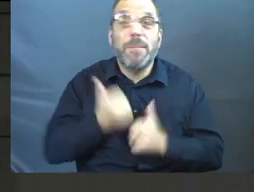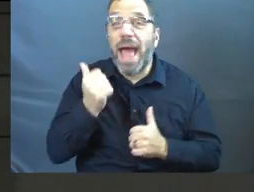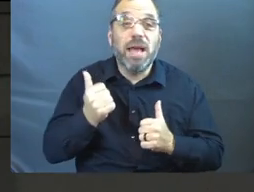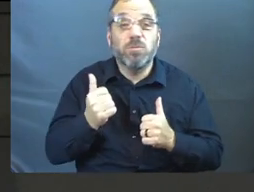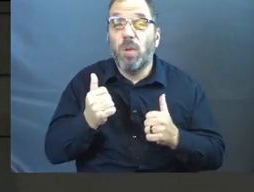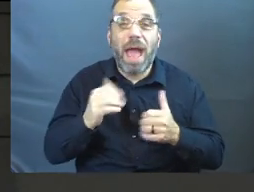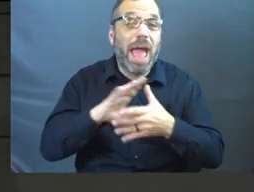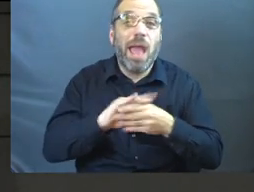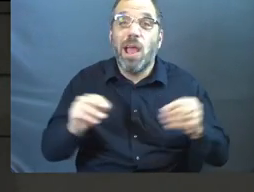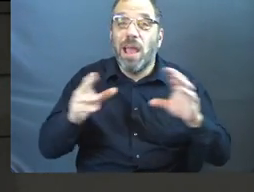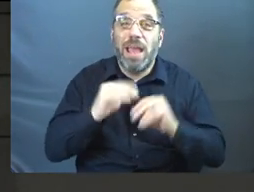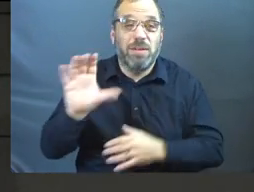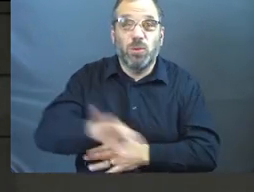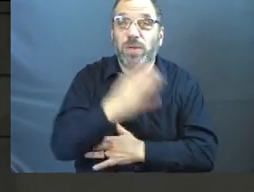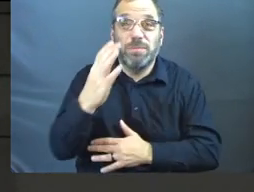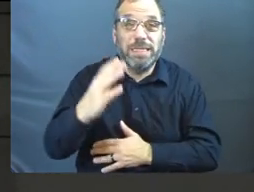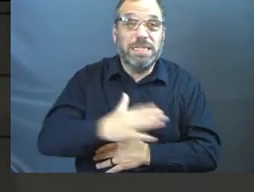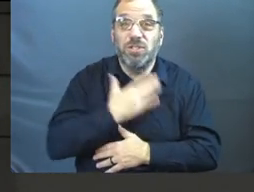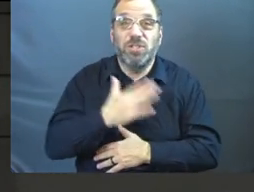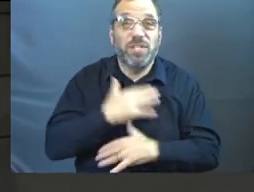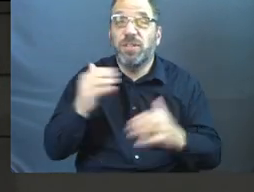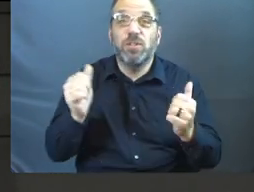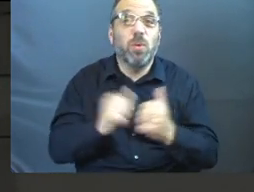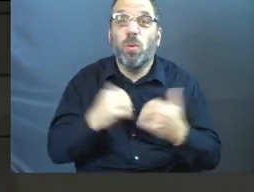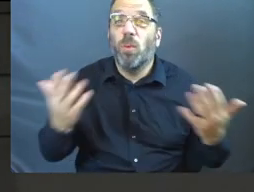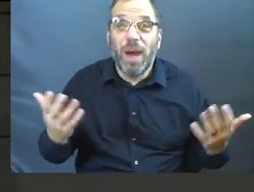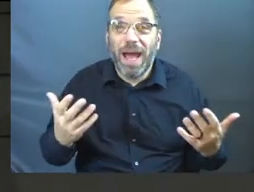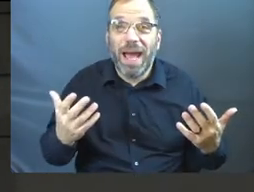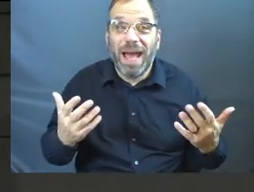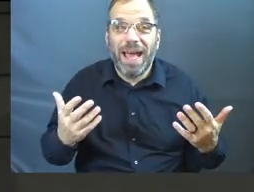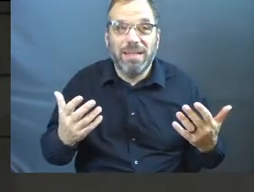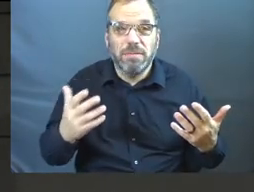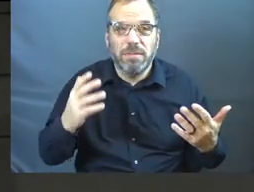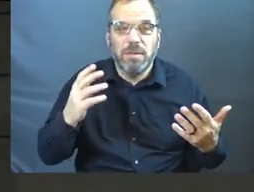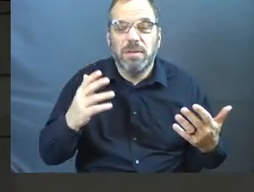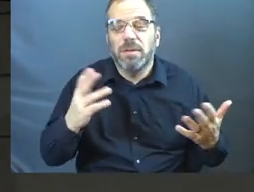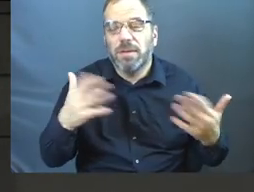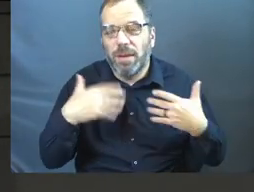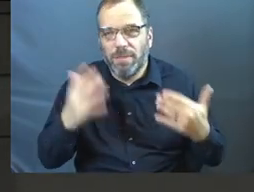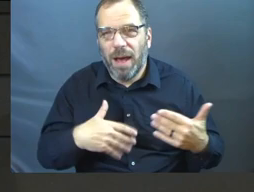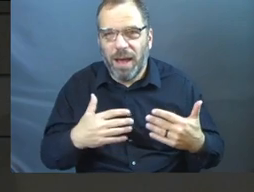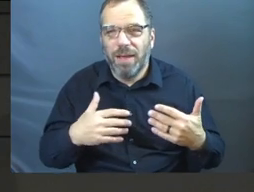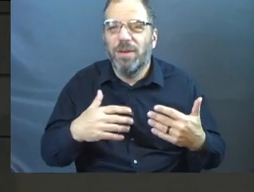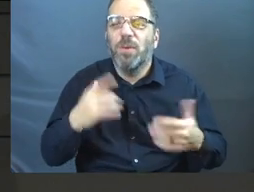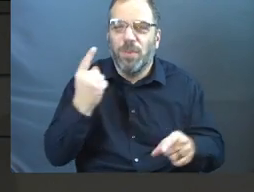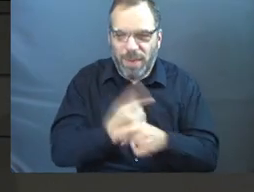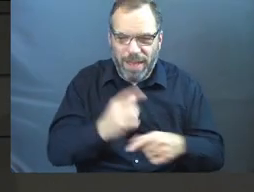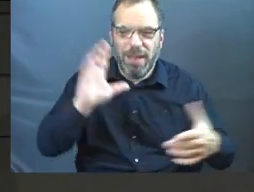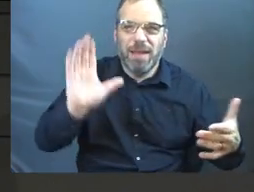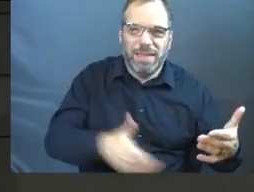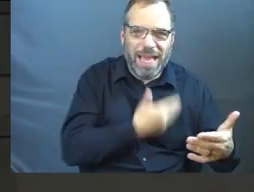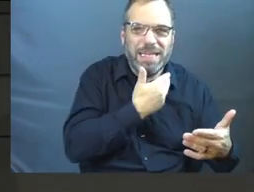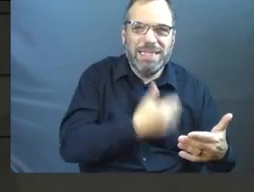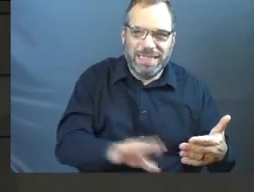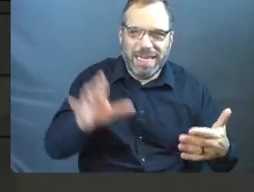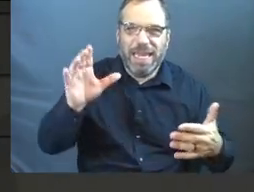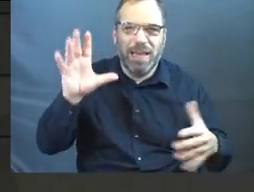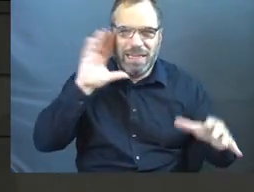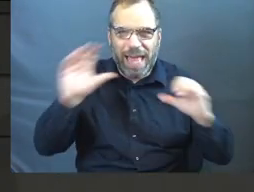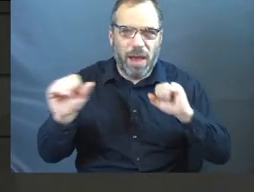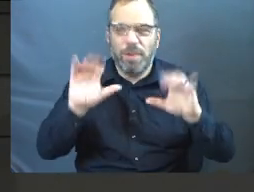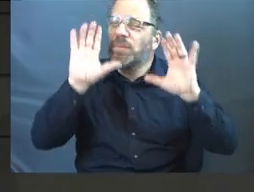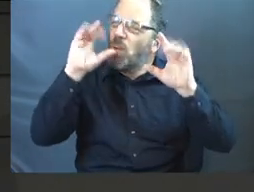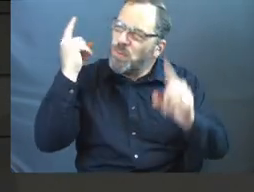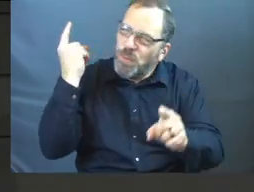to spread Christmas cheer is? Singing loud for all to hear. Come on, Louis, that's it guys. Let's go home, we got it. No.